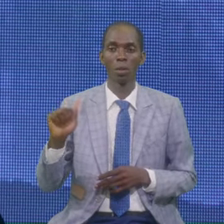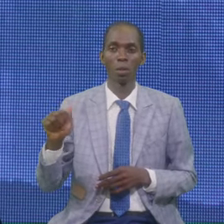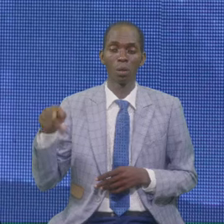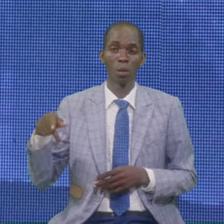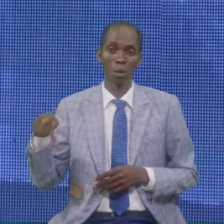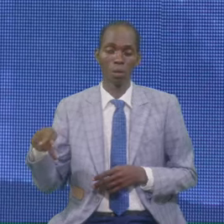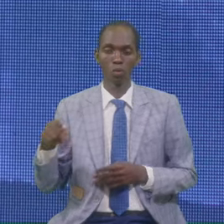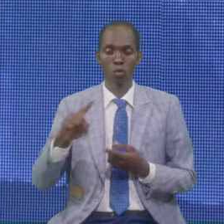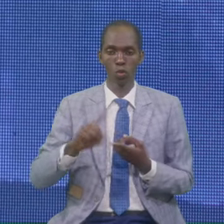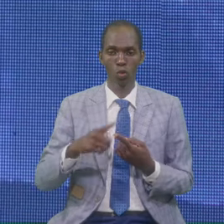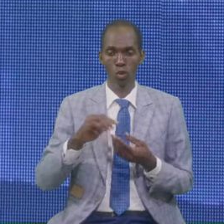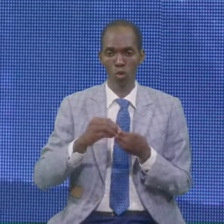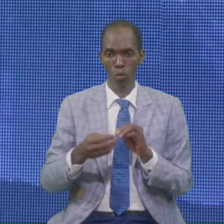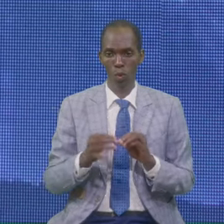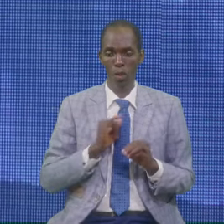now,